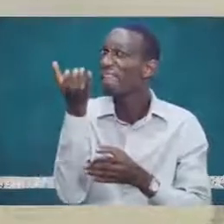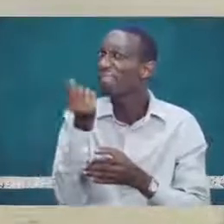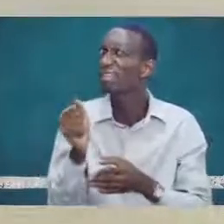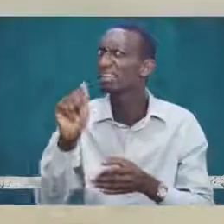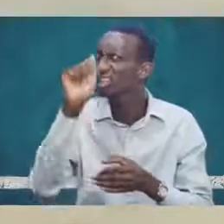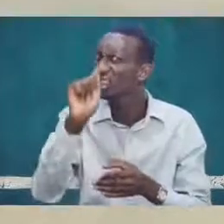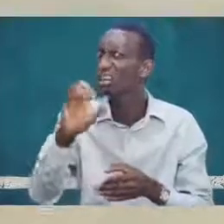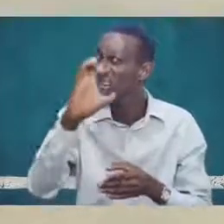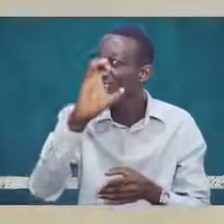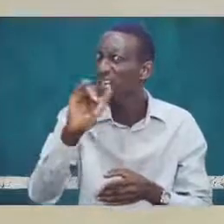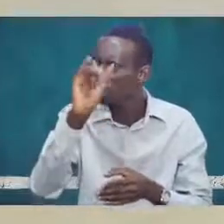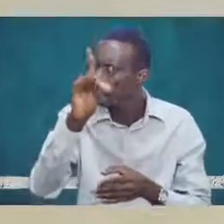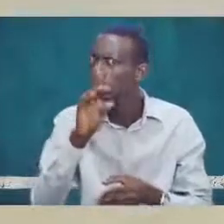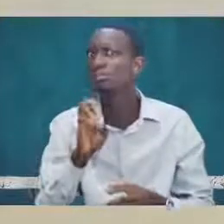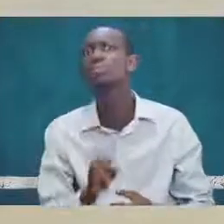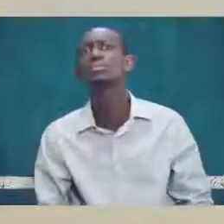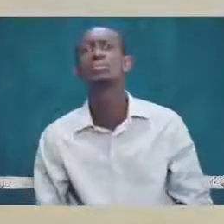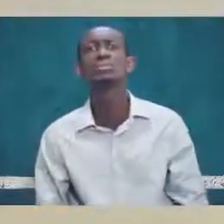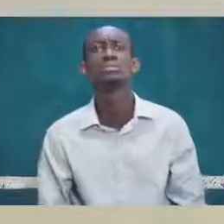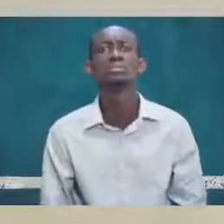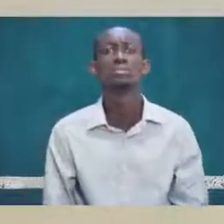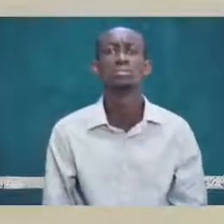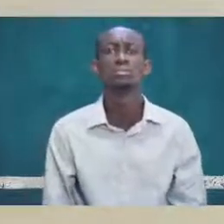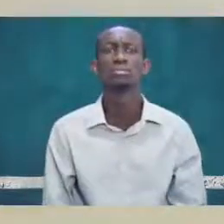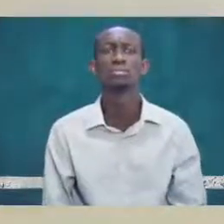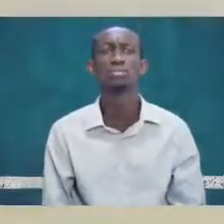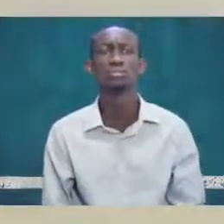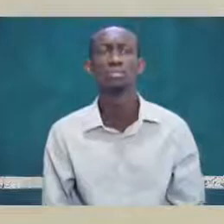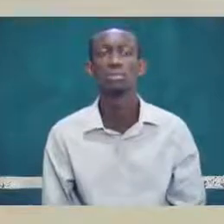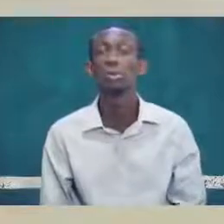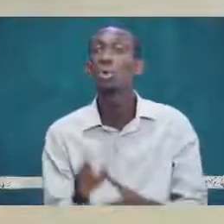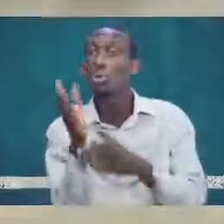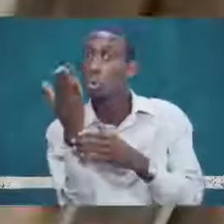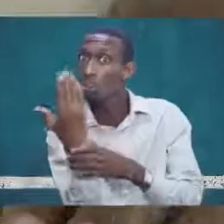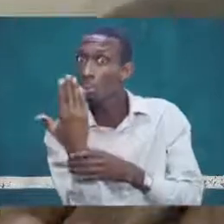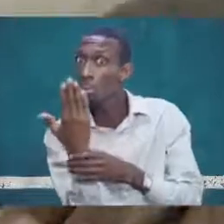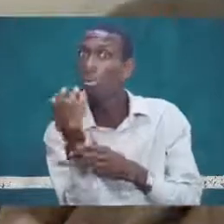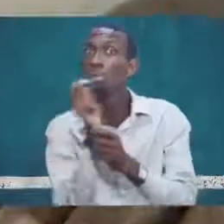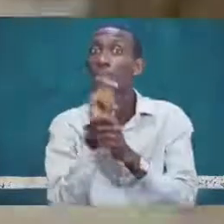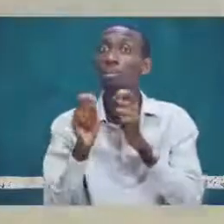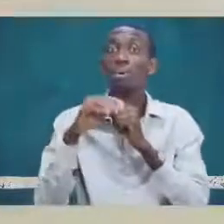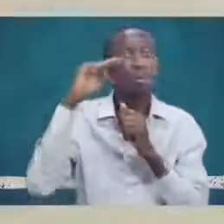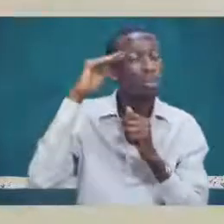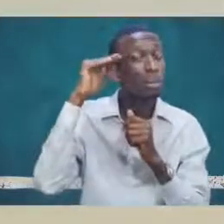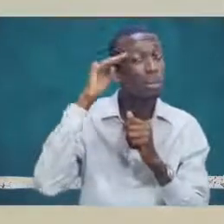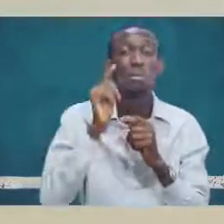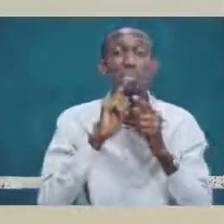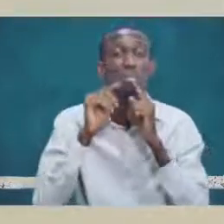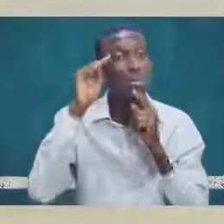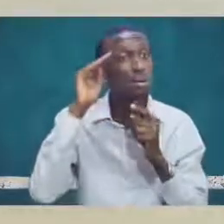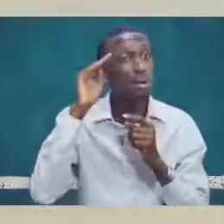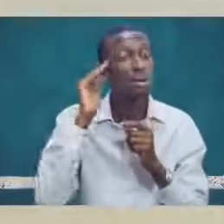Must be an acidic gas. Blue litmus paper turns red or pink.